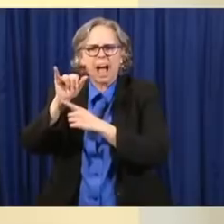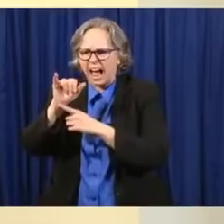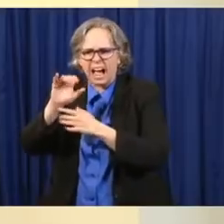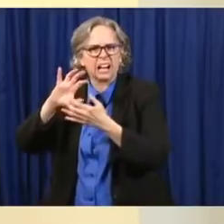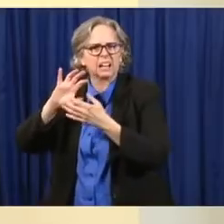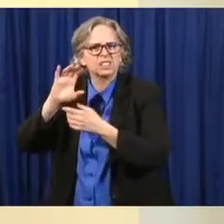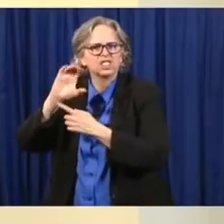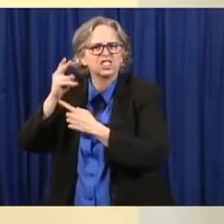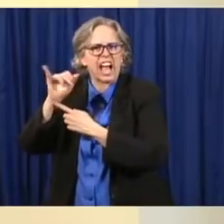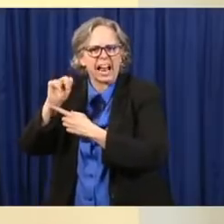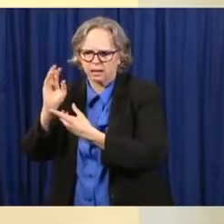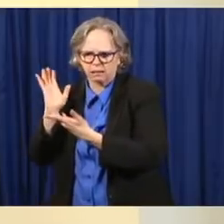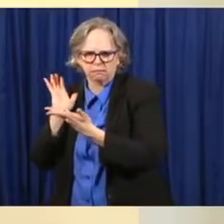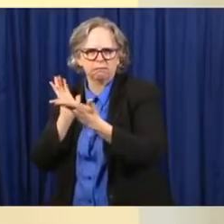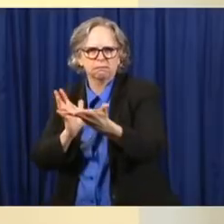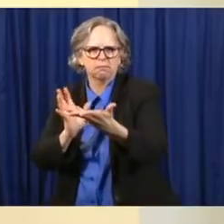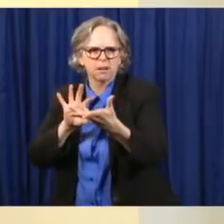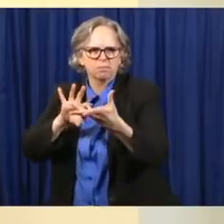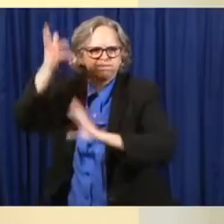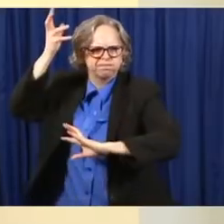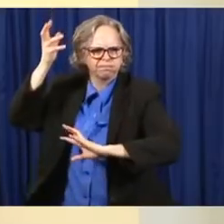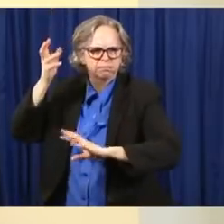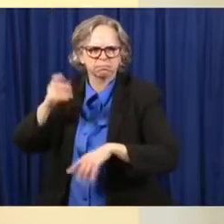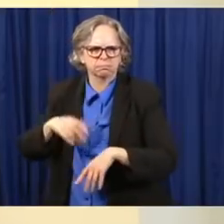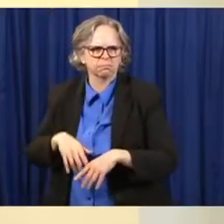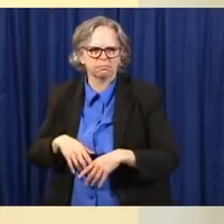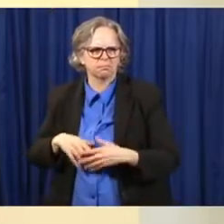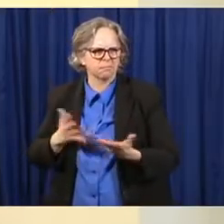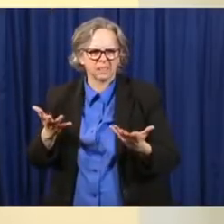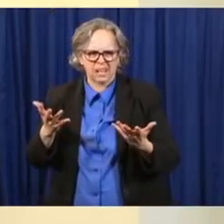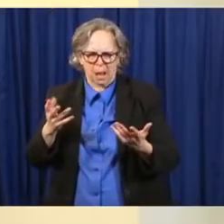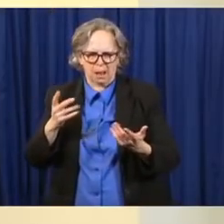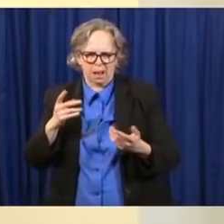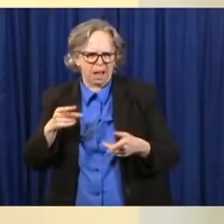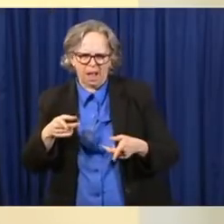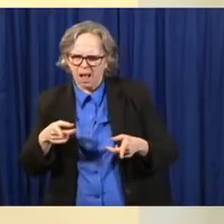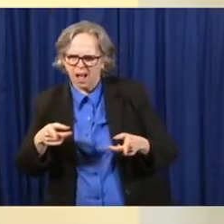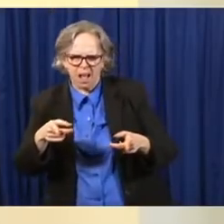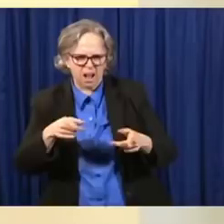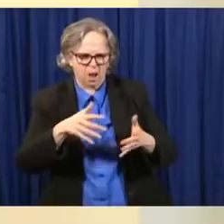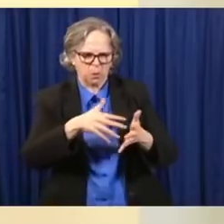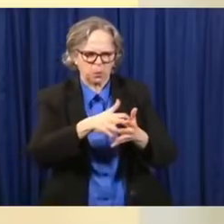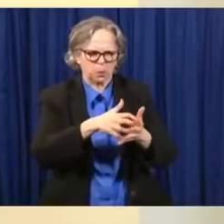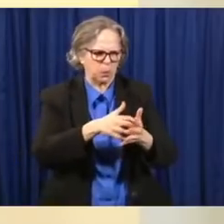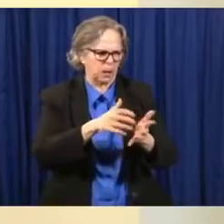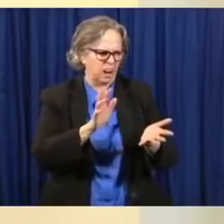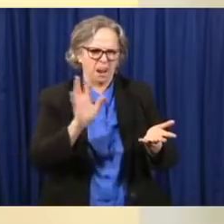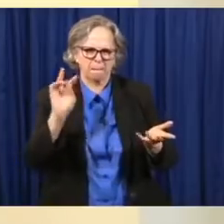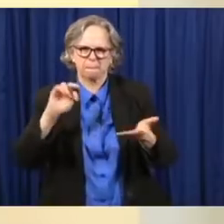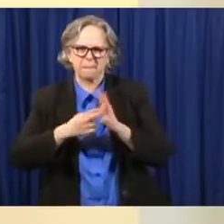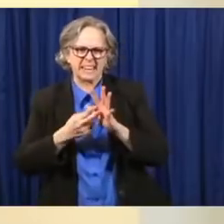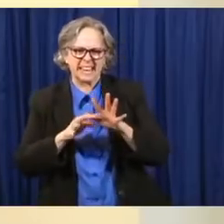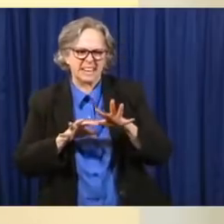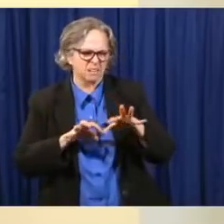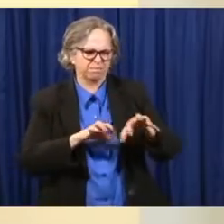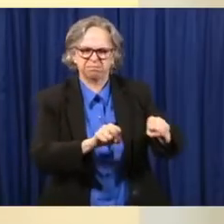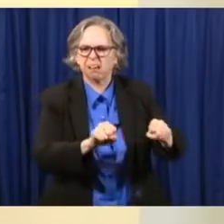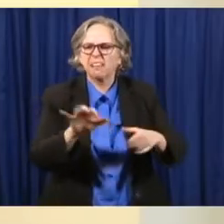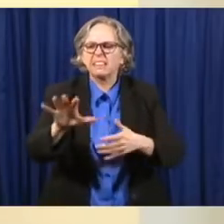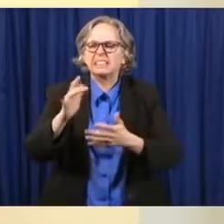imperfect technology systems that might be 30 years old, that only had a volume of having to deal with so much